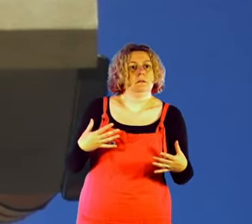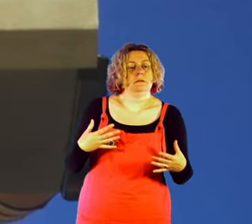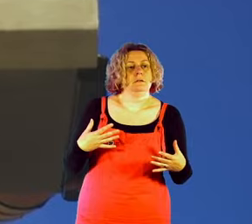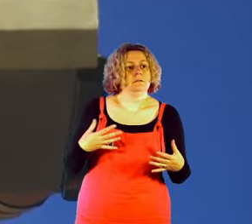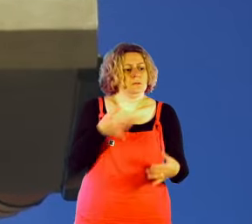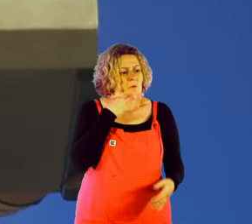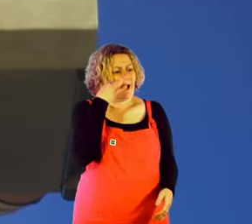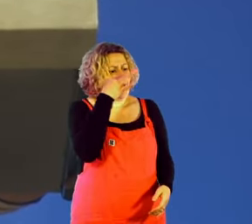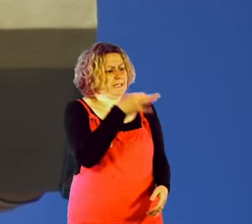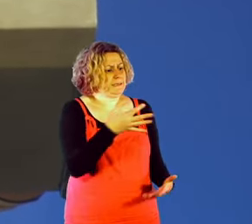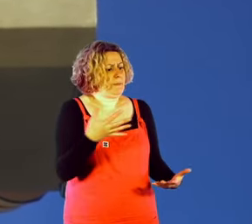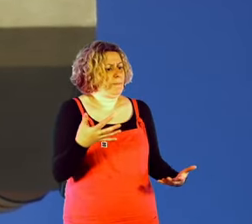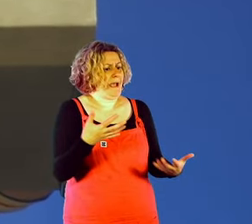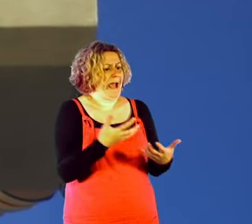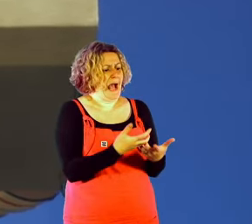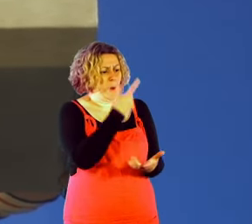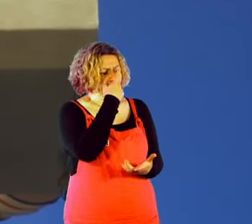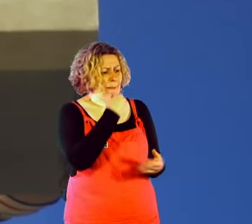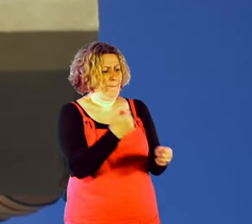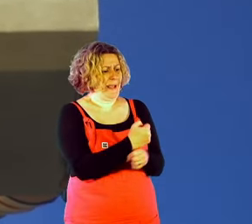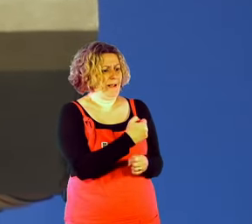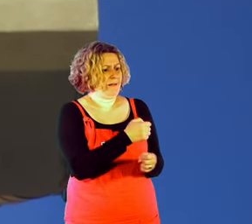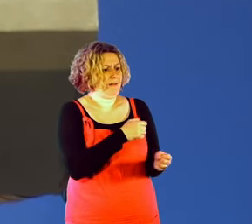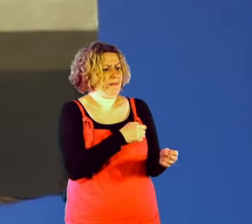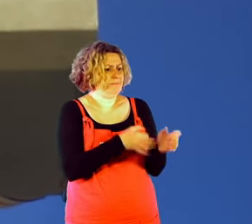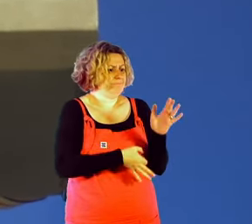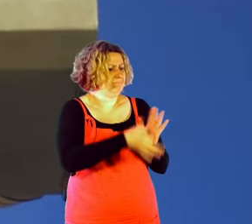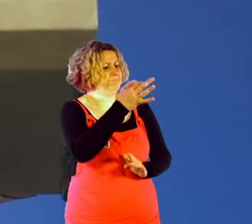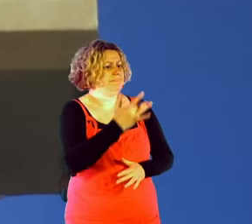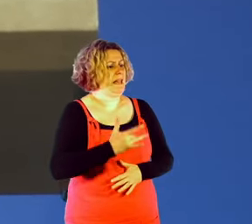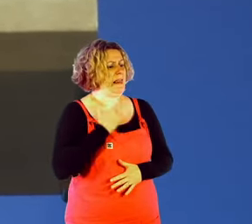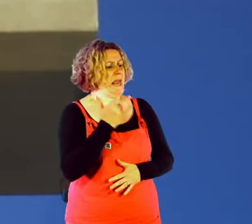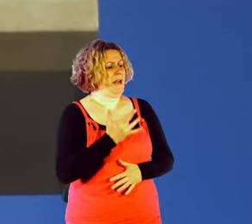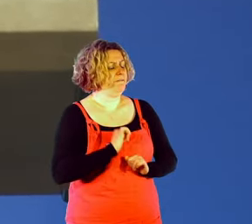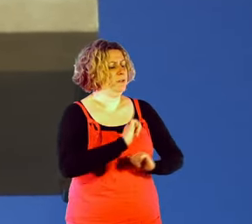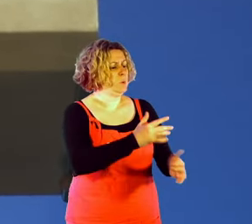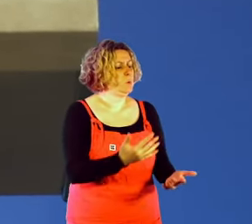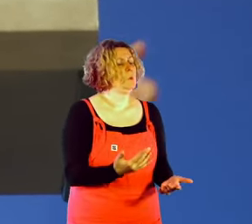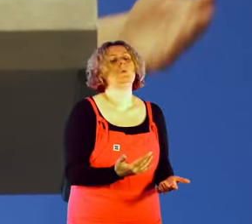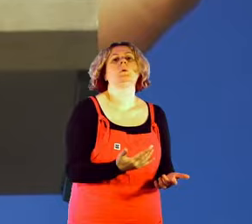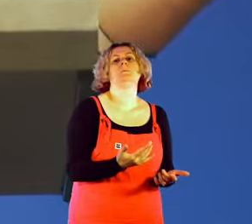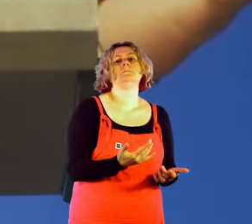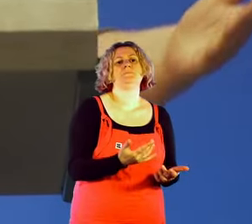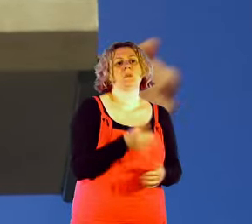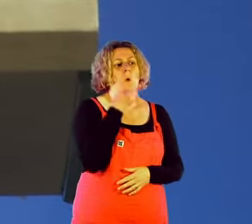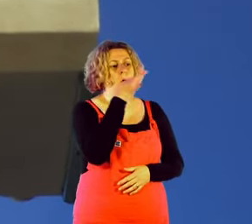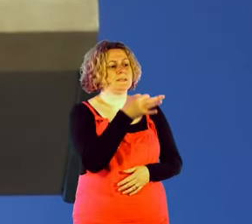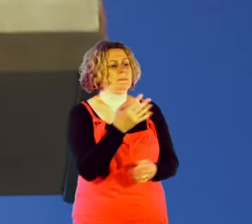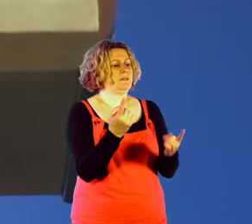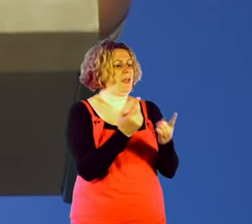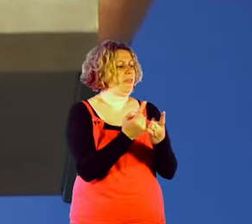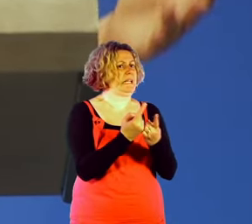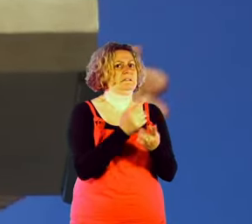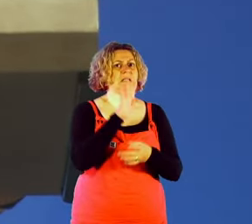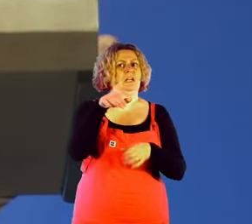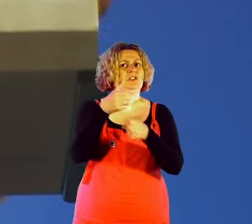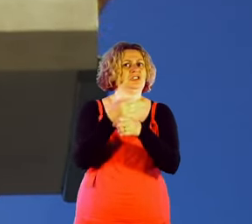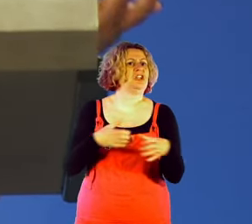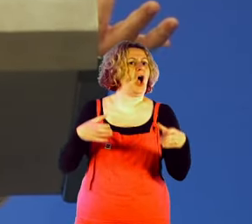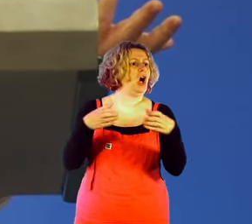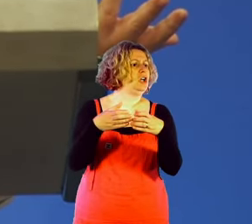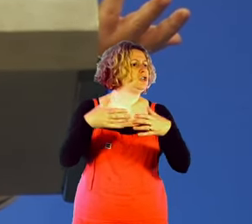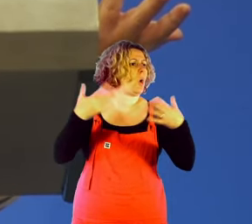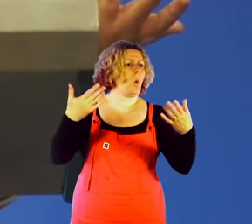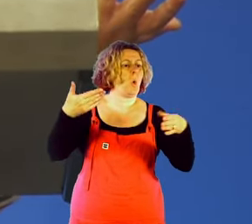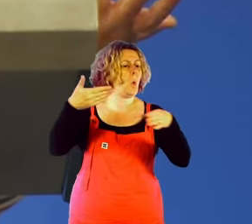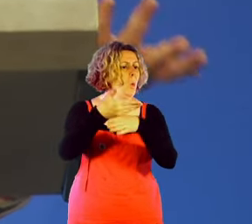Ask them how you can make life easy for them. Ask them if there are things that, I don't know, that you do at your church or that you do in your workplace that